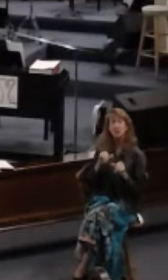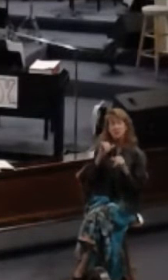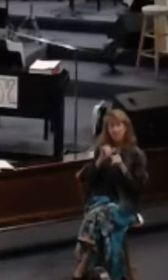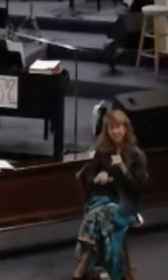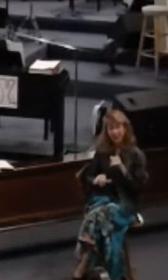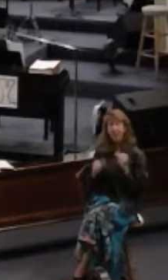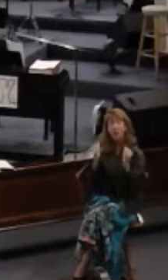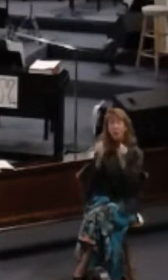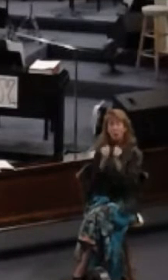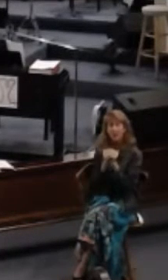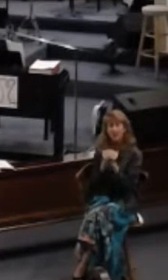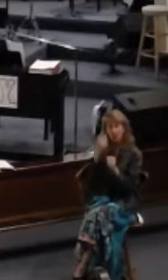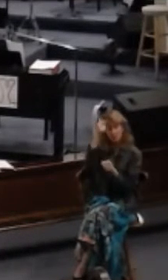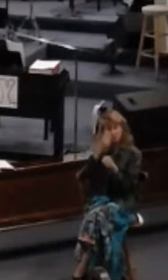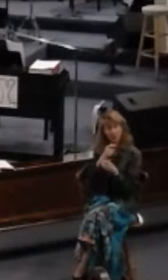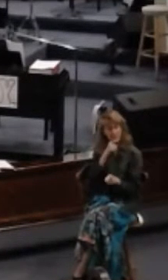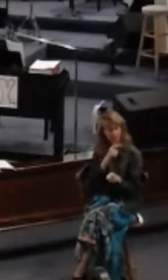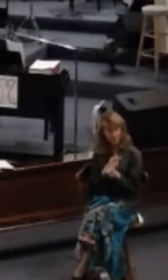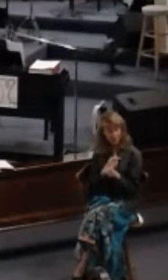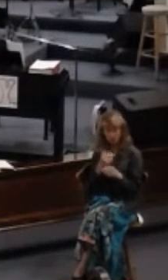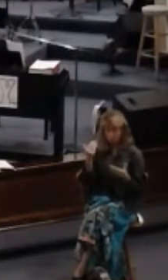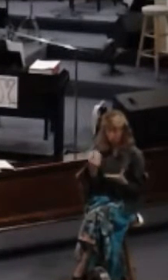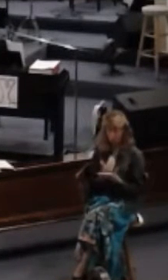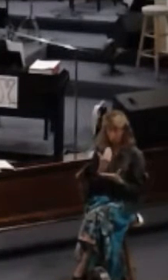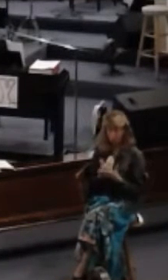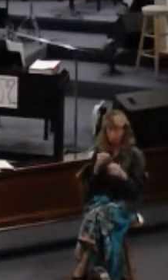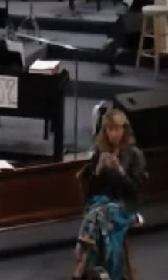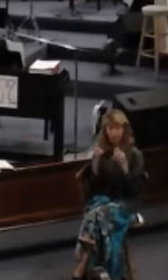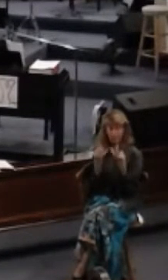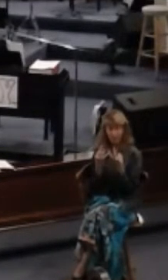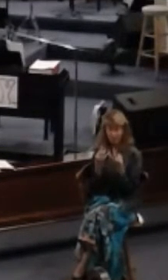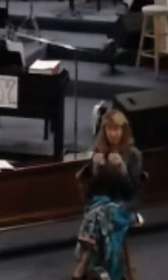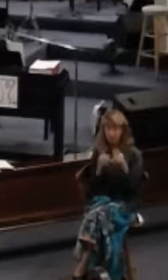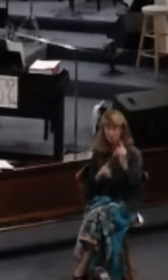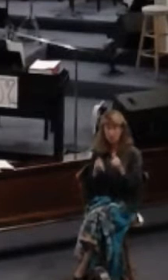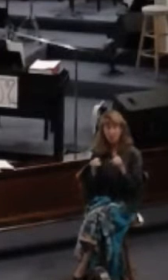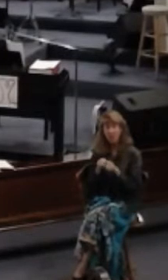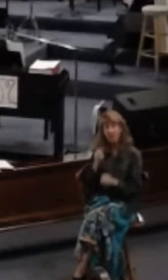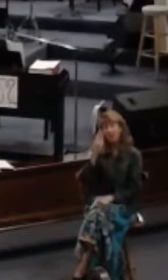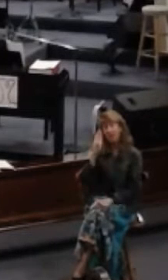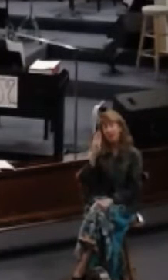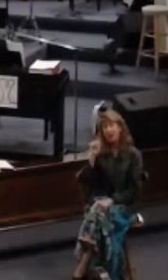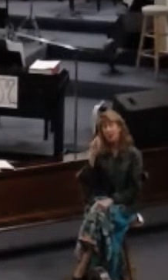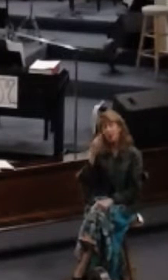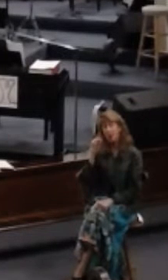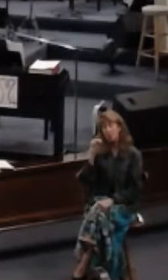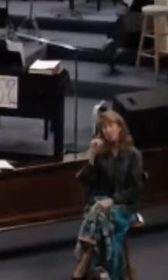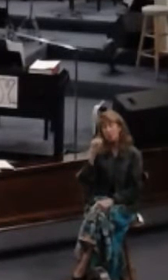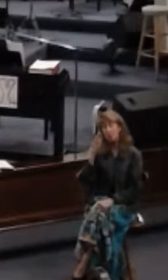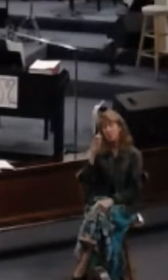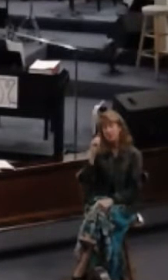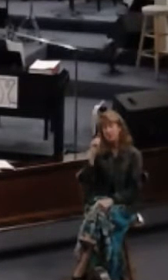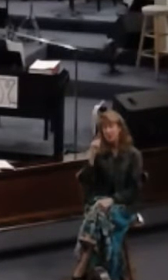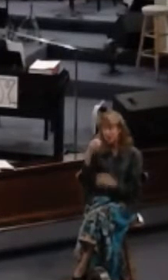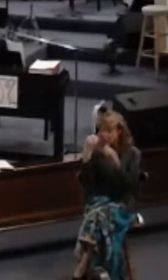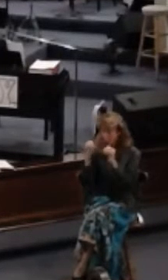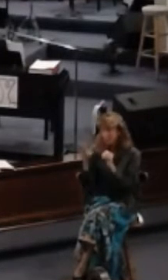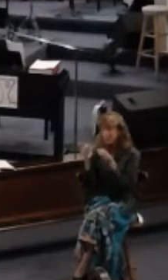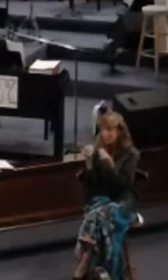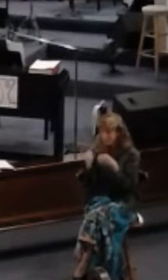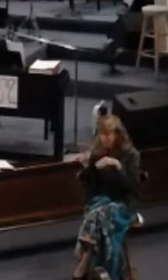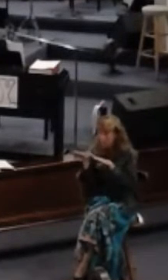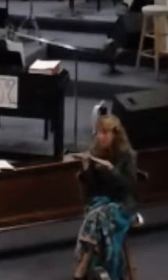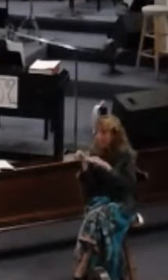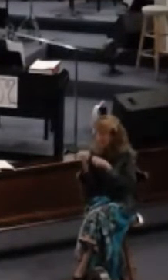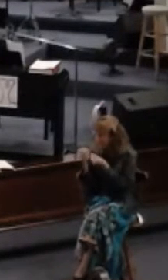all the other believers. And so people like Barnabas went and sold their property, and they gave the proceeds to the